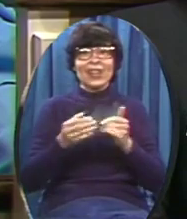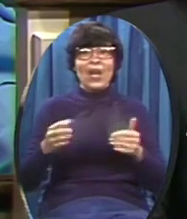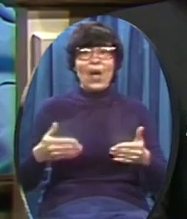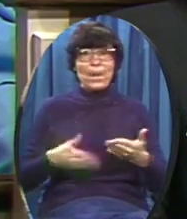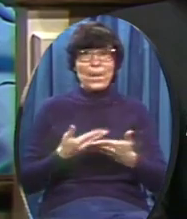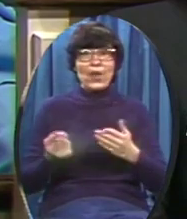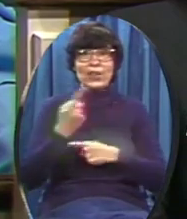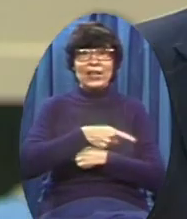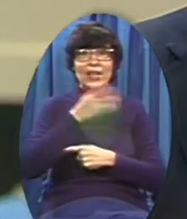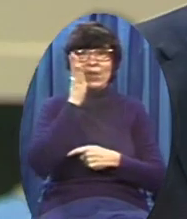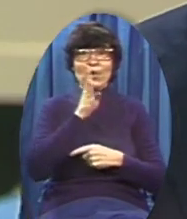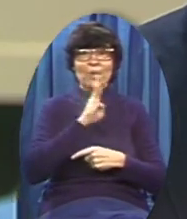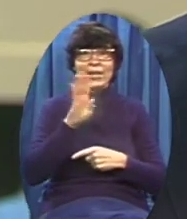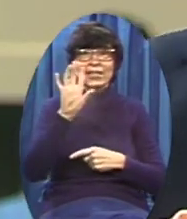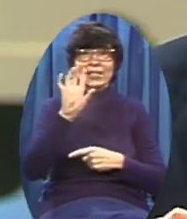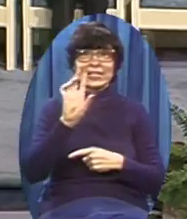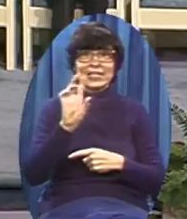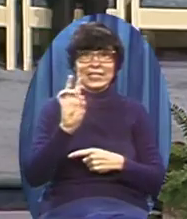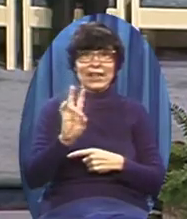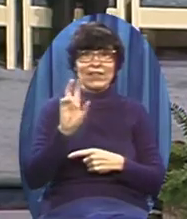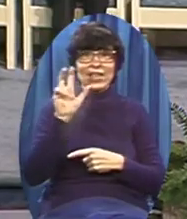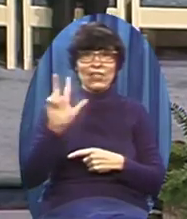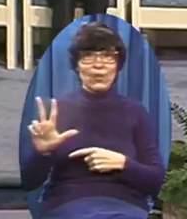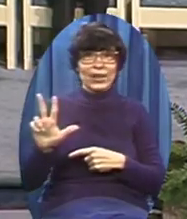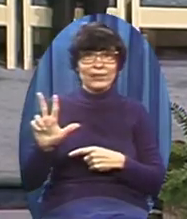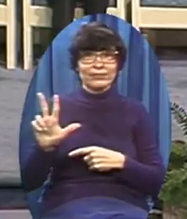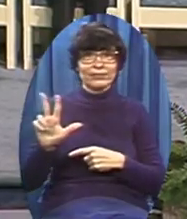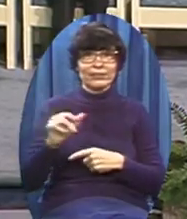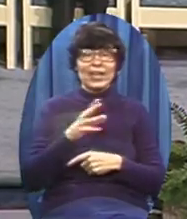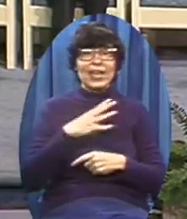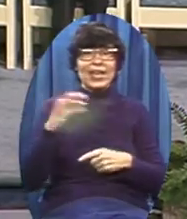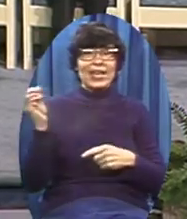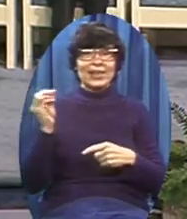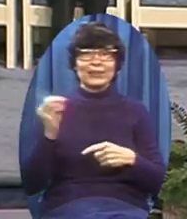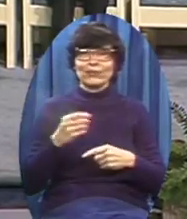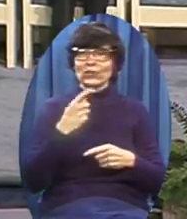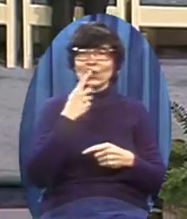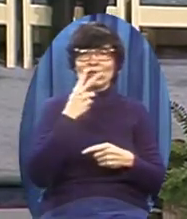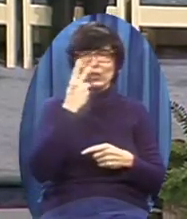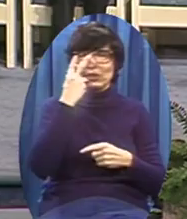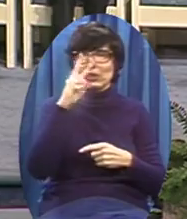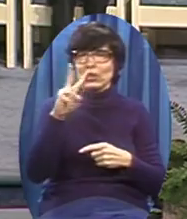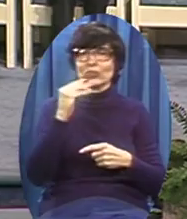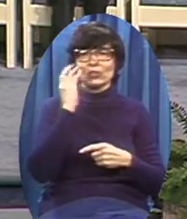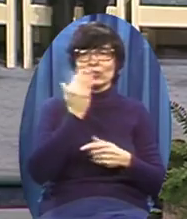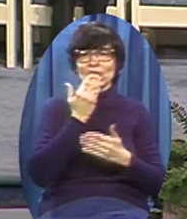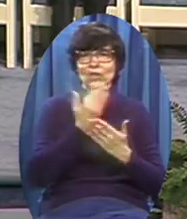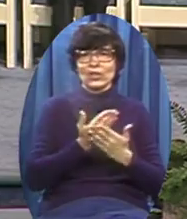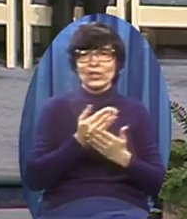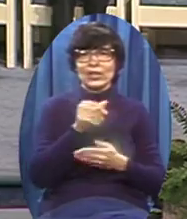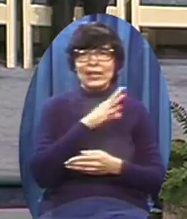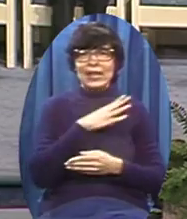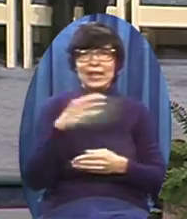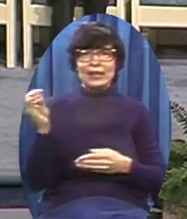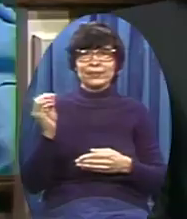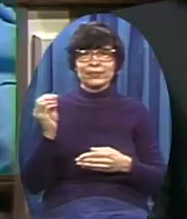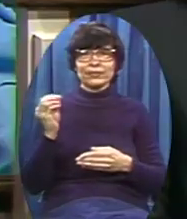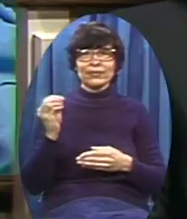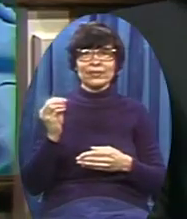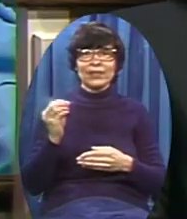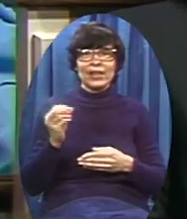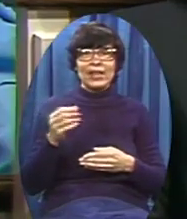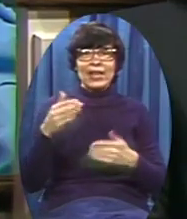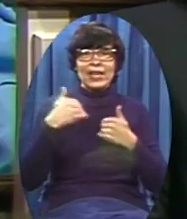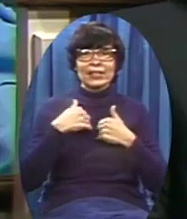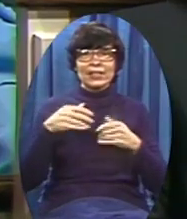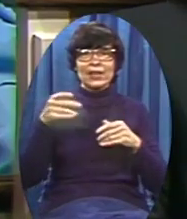few weeks away. And this handsome, white-haired gentleman, Dr. J. Harold Smith, has had the